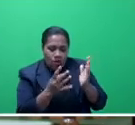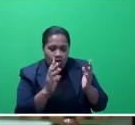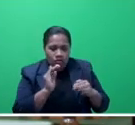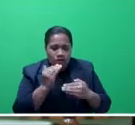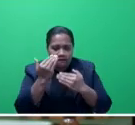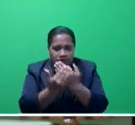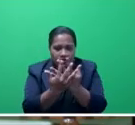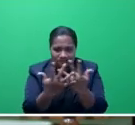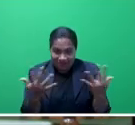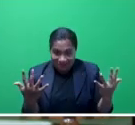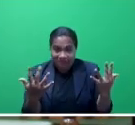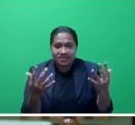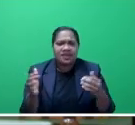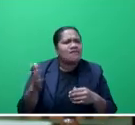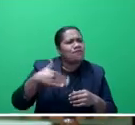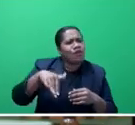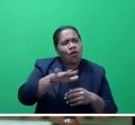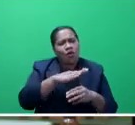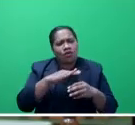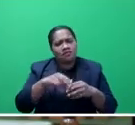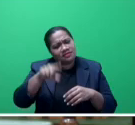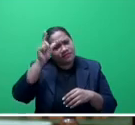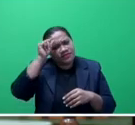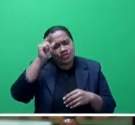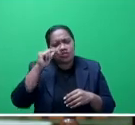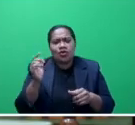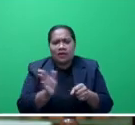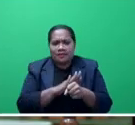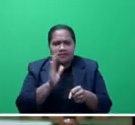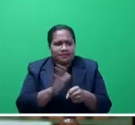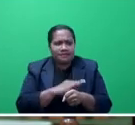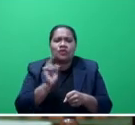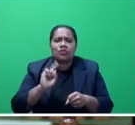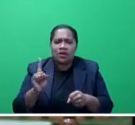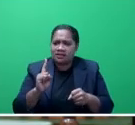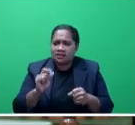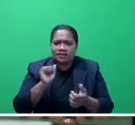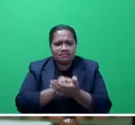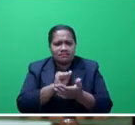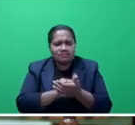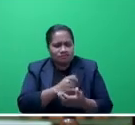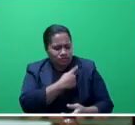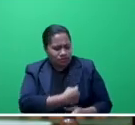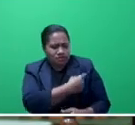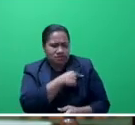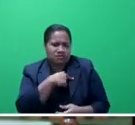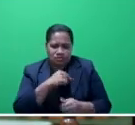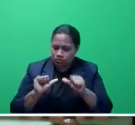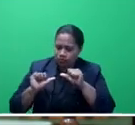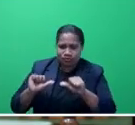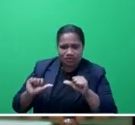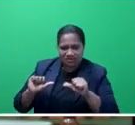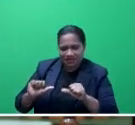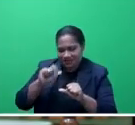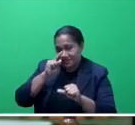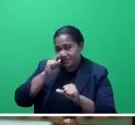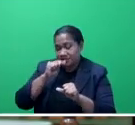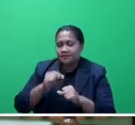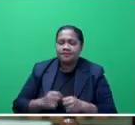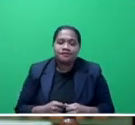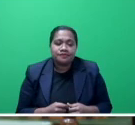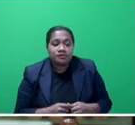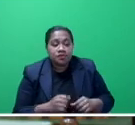for all of the ordinary Fijians they are making such great sacrifices to protect. With government revenues down, Mr.